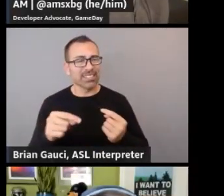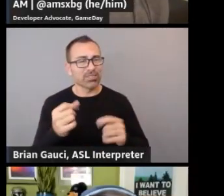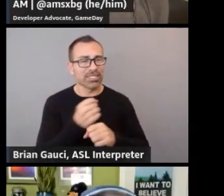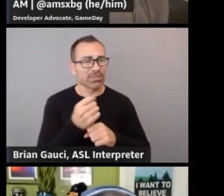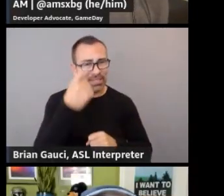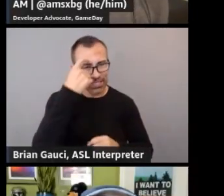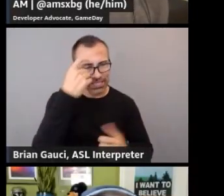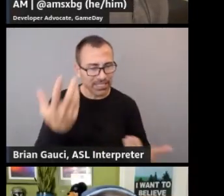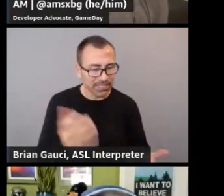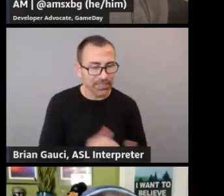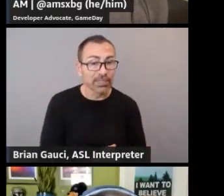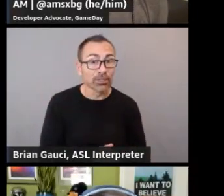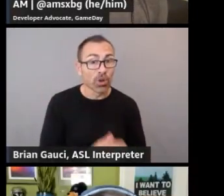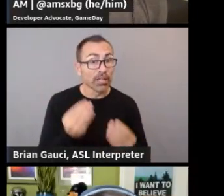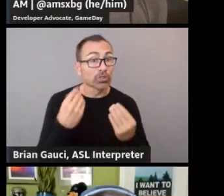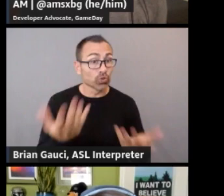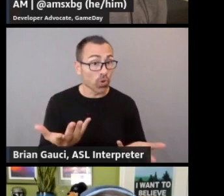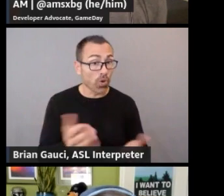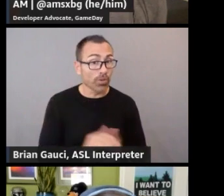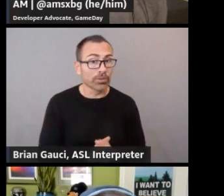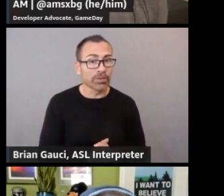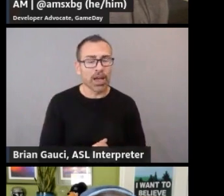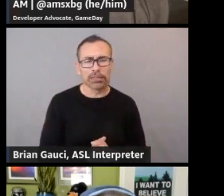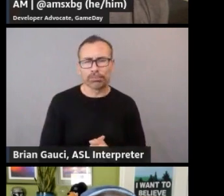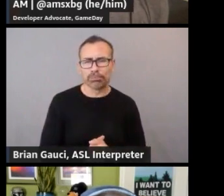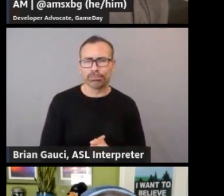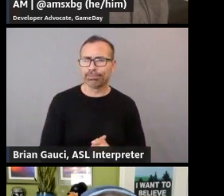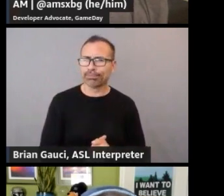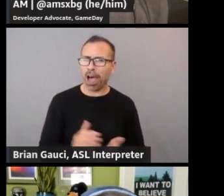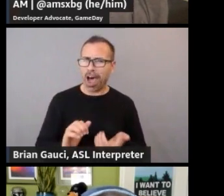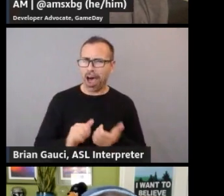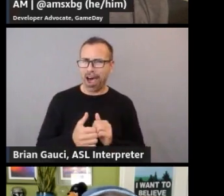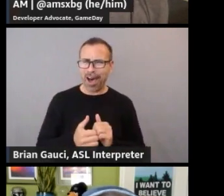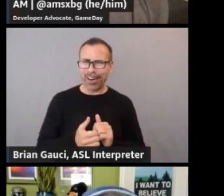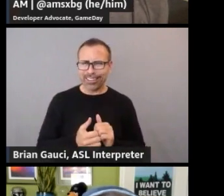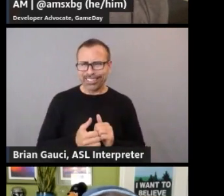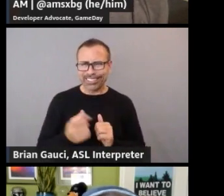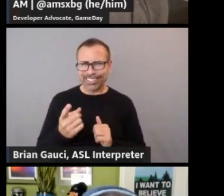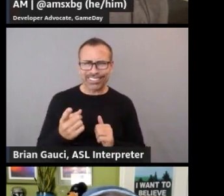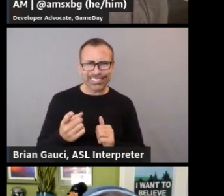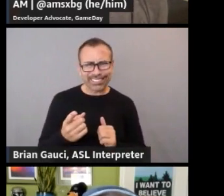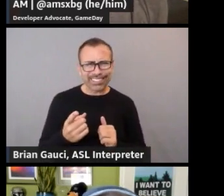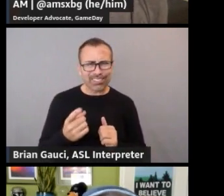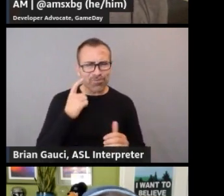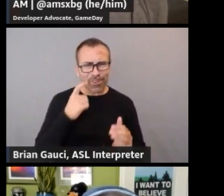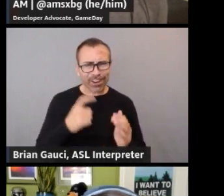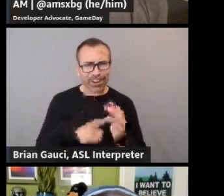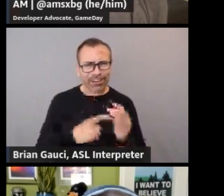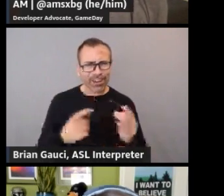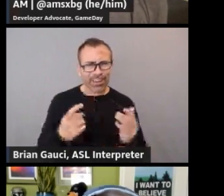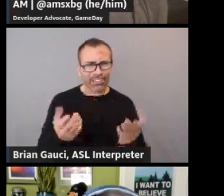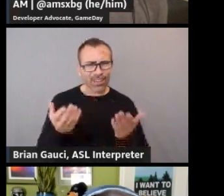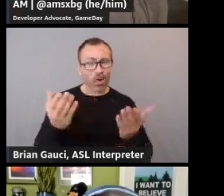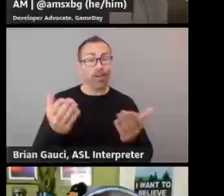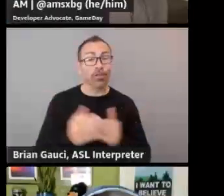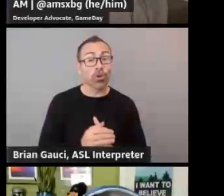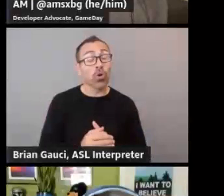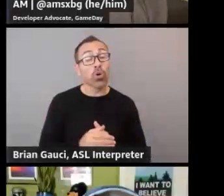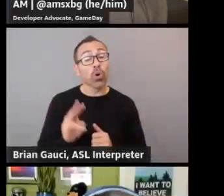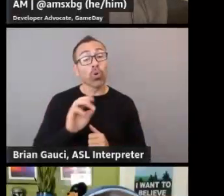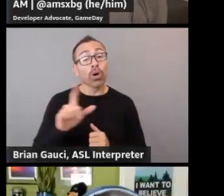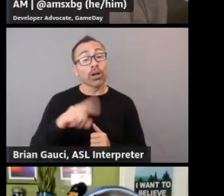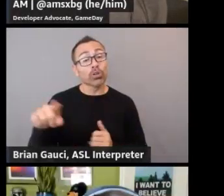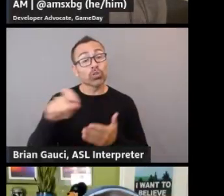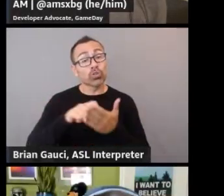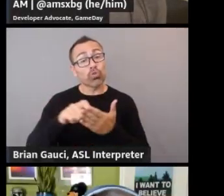great. So how does it know how to make those distinctions? Well, what you do is you write, like you would in other